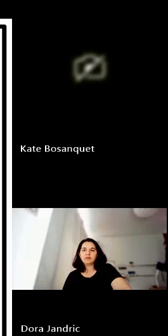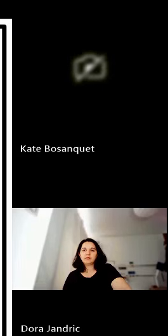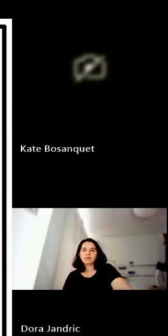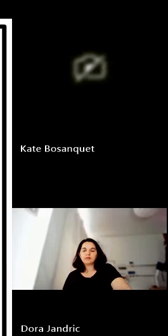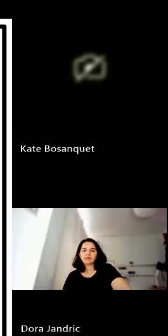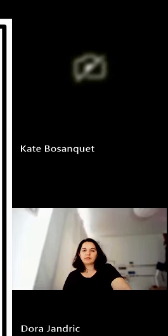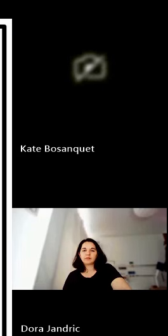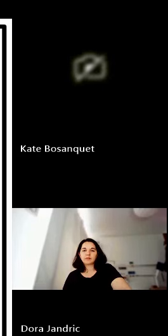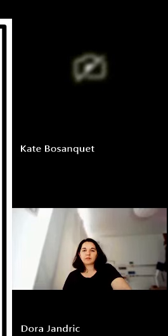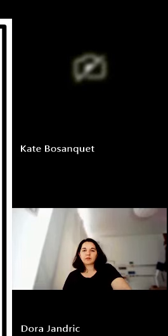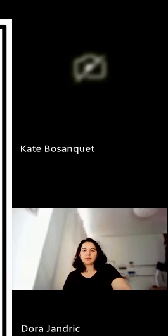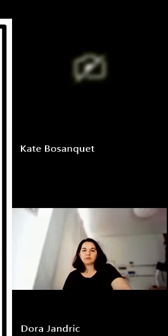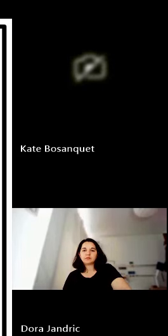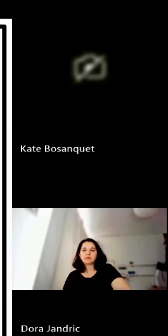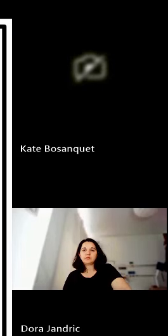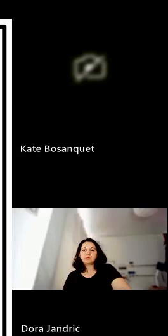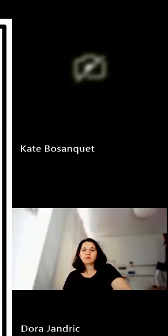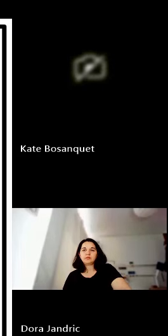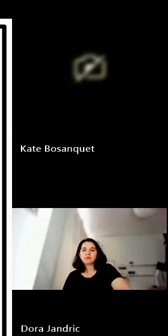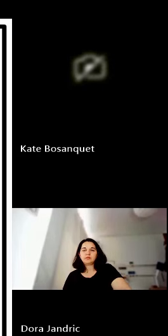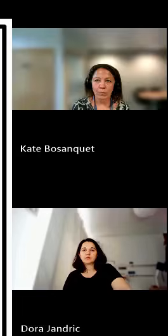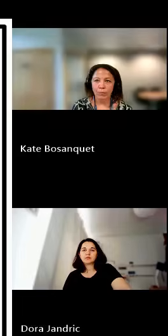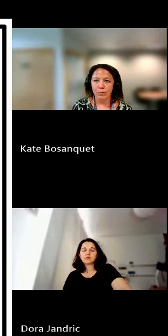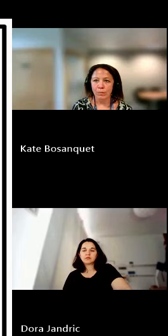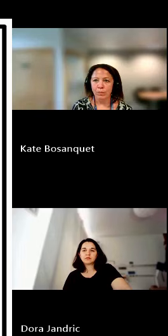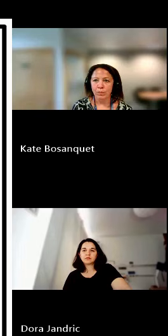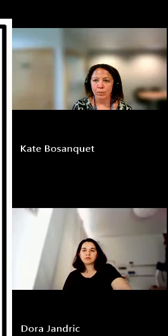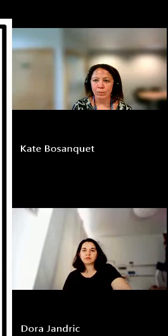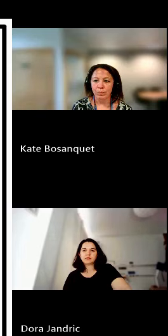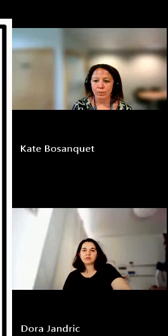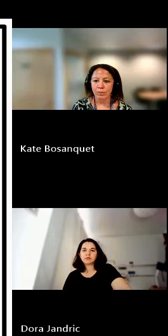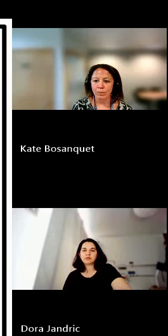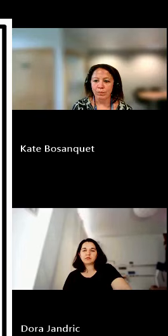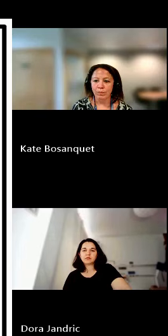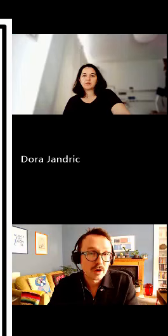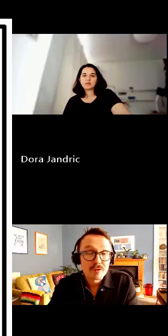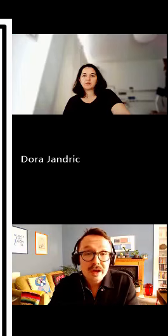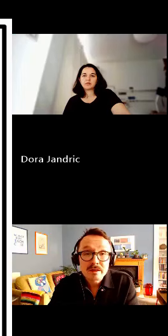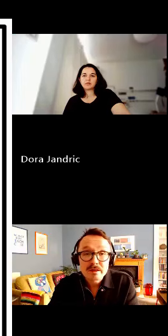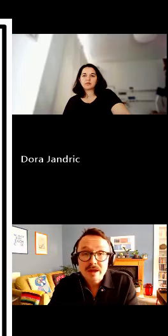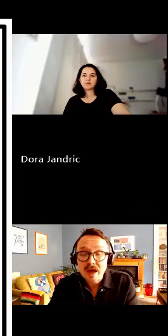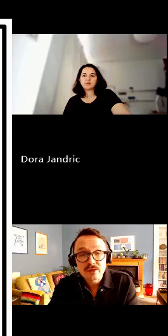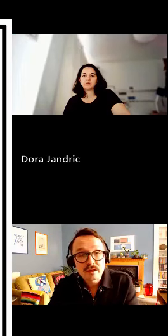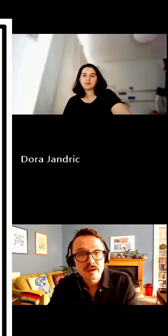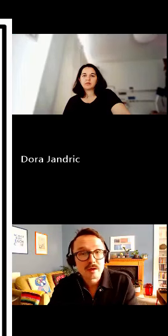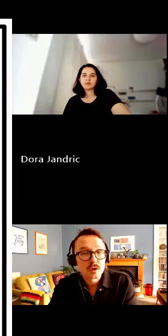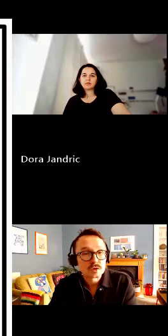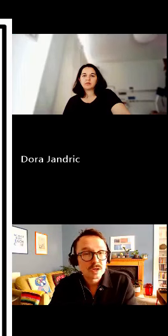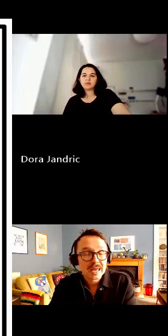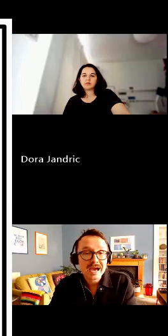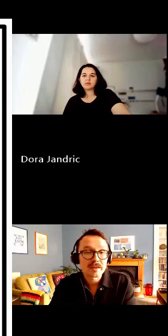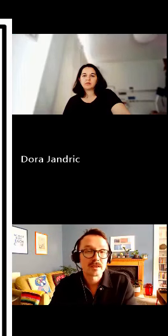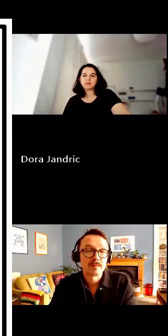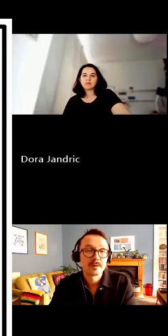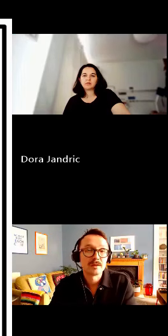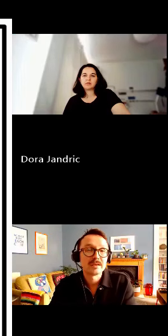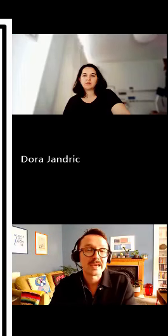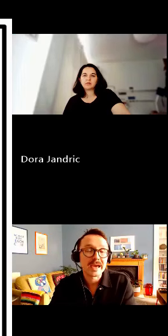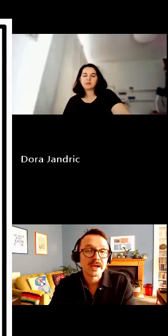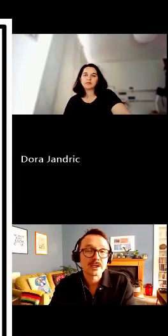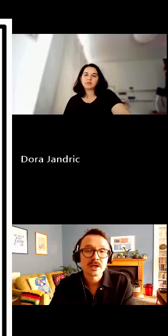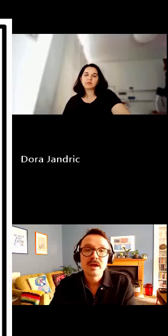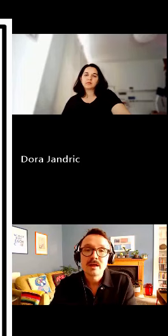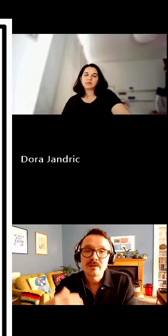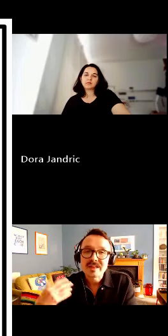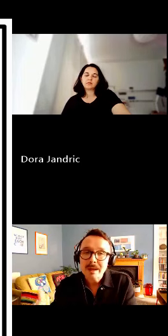and sexuality, but I'm sure there's many overlaps between other questions around race, ethnicity, social class,